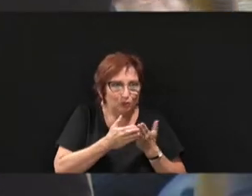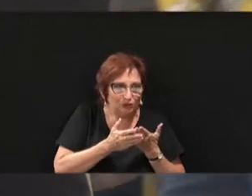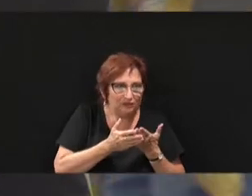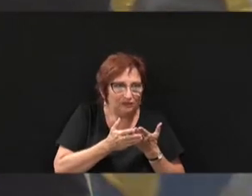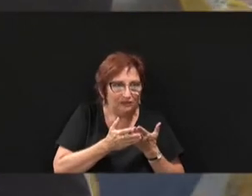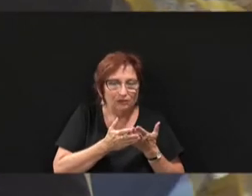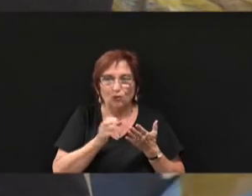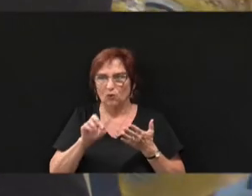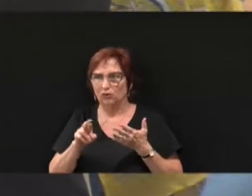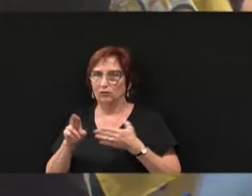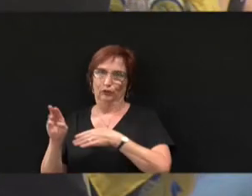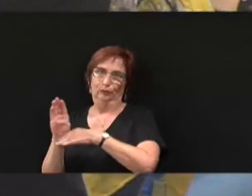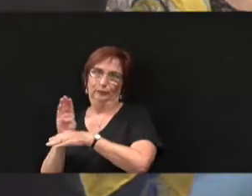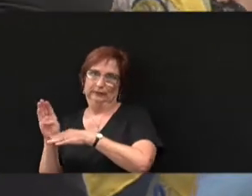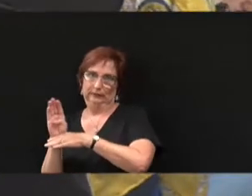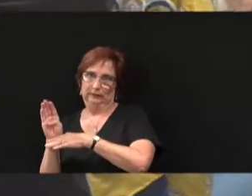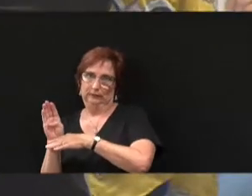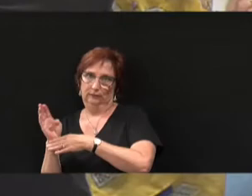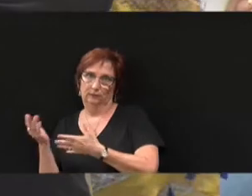elves.